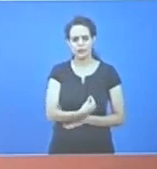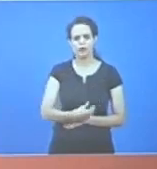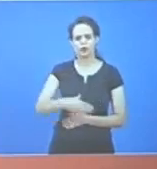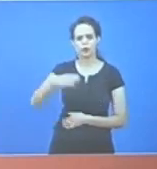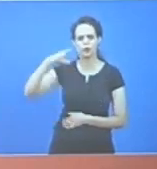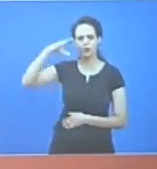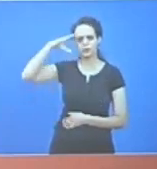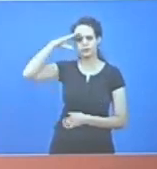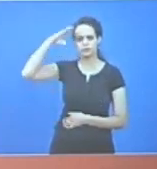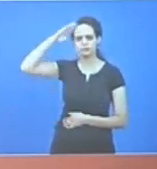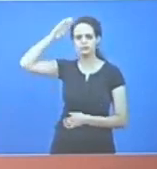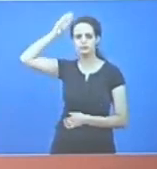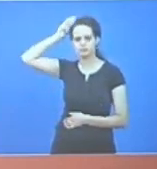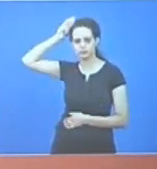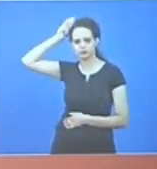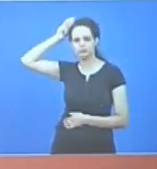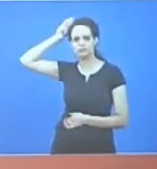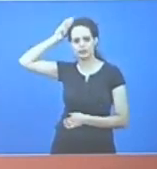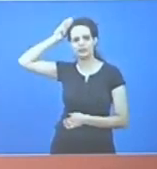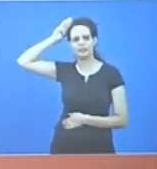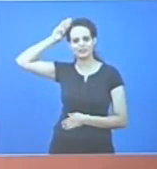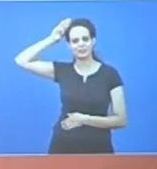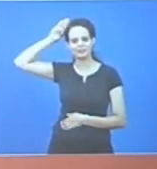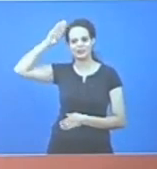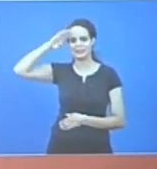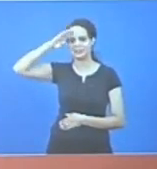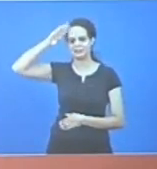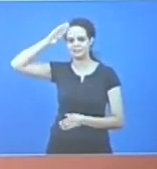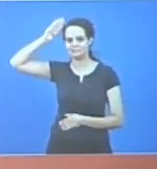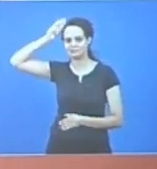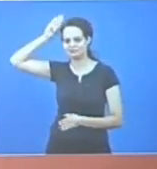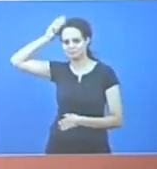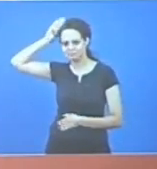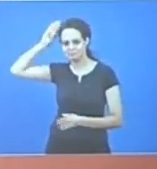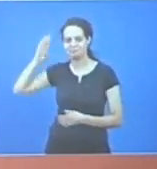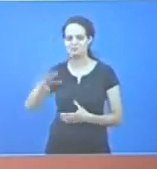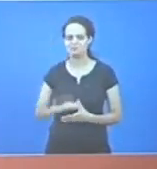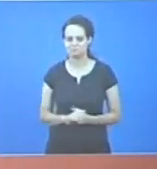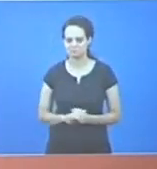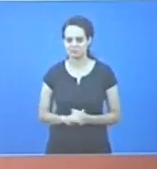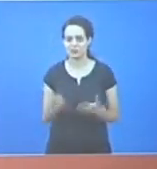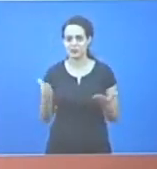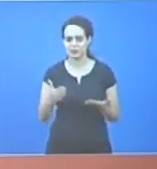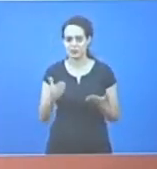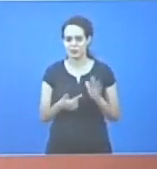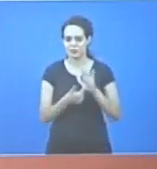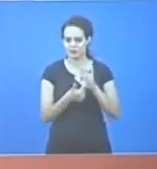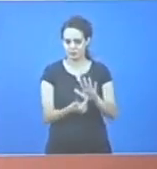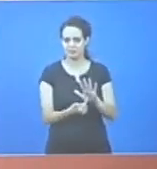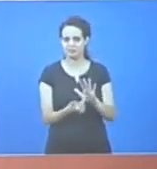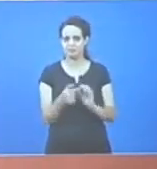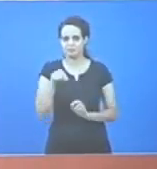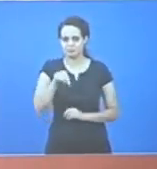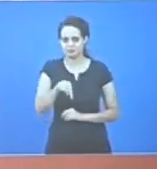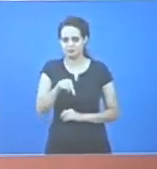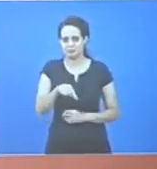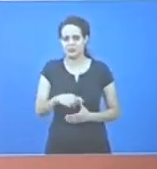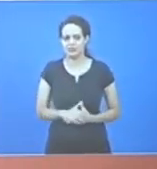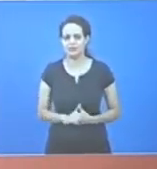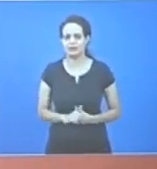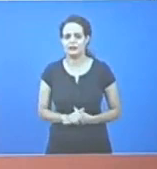Cuba. I'd like to have them introducing them and translating for them.